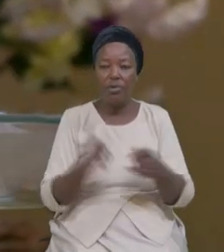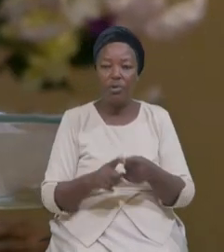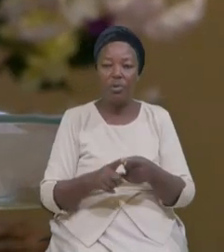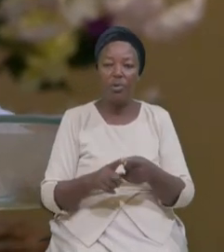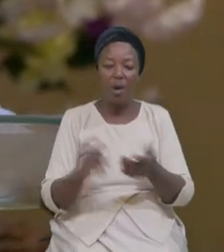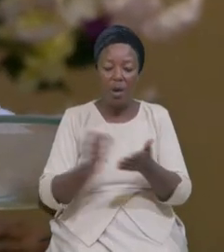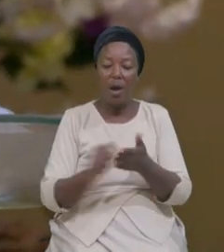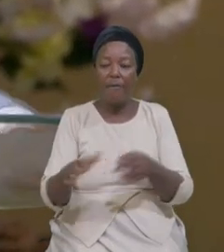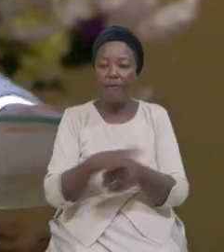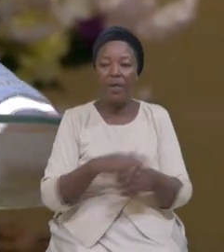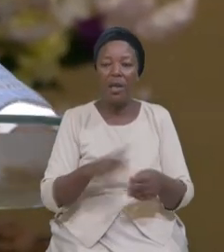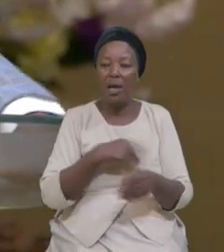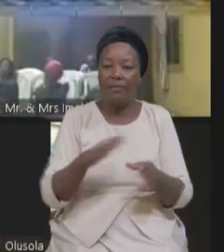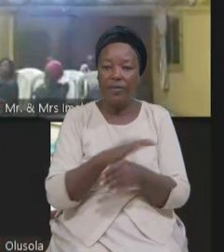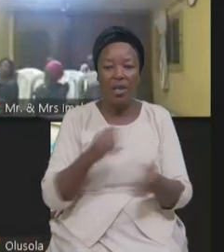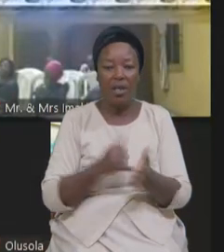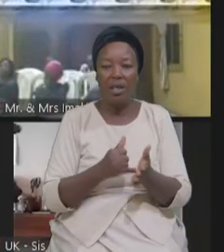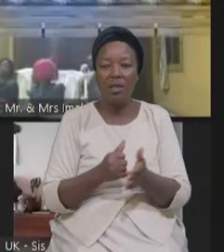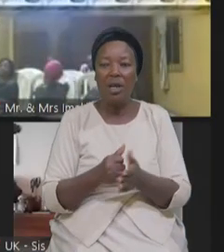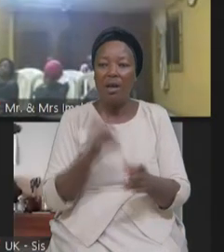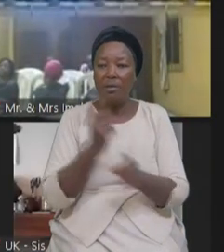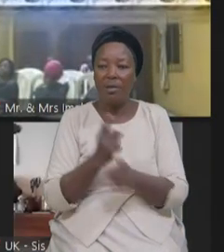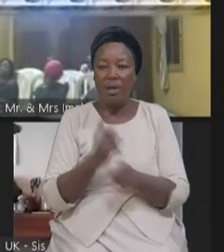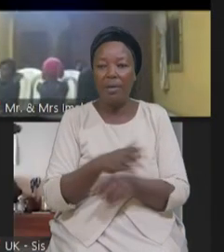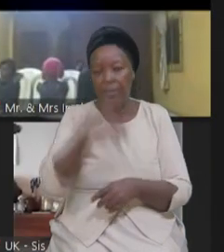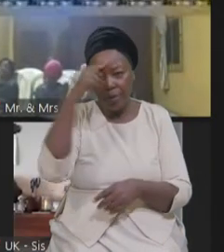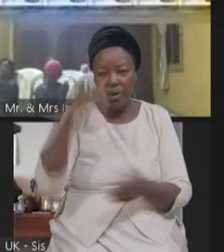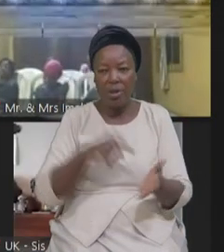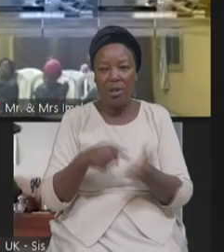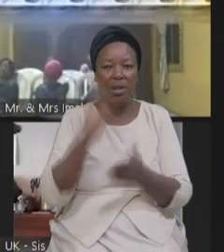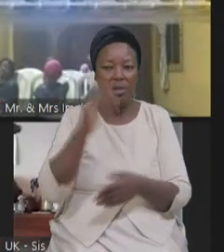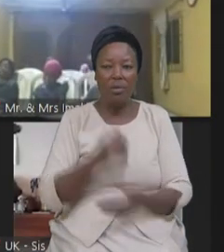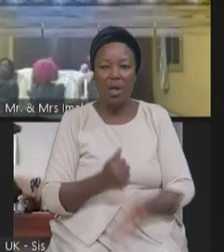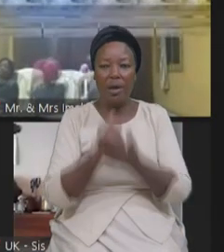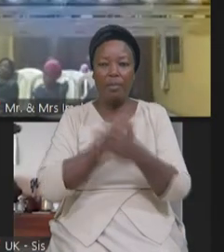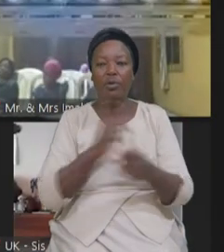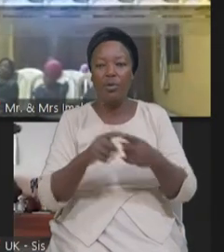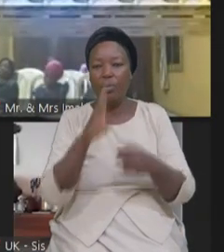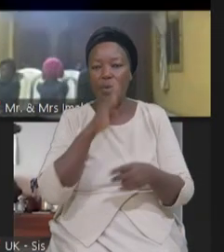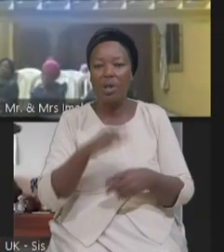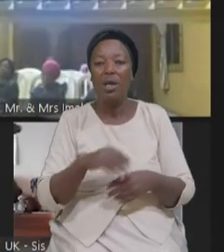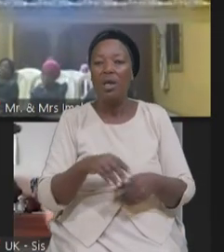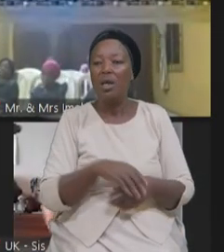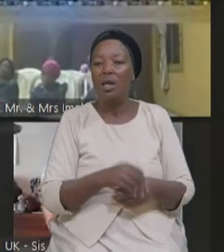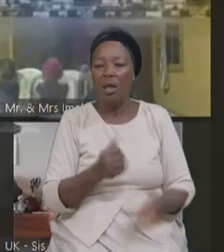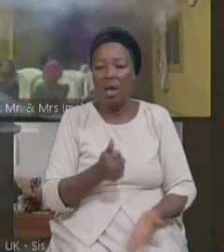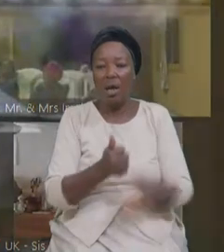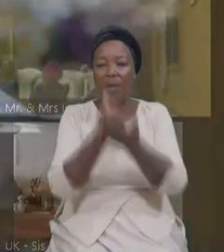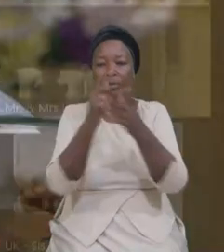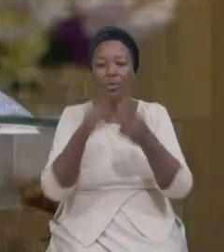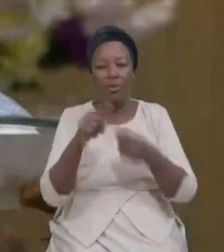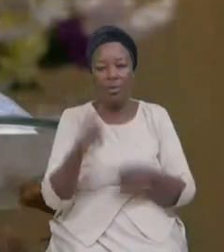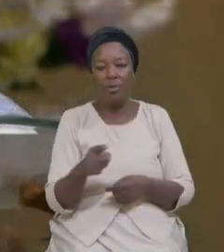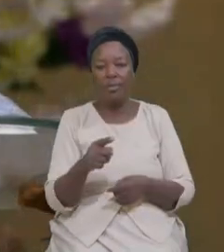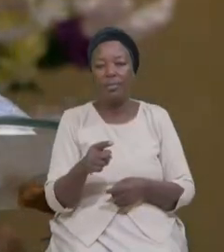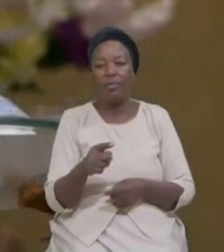correctly, because it will enable us to be of further assistance and help to you.